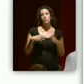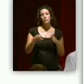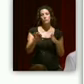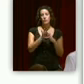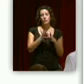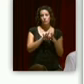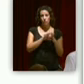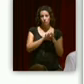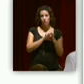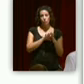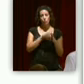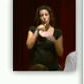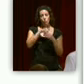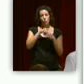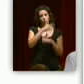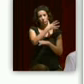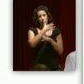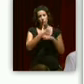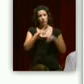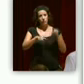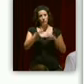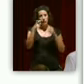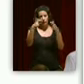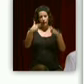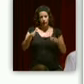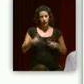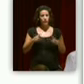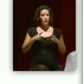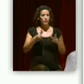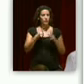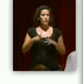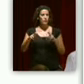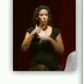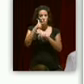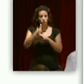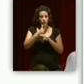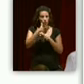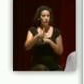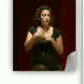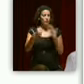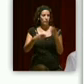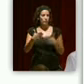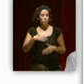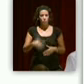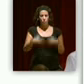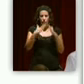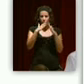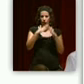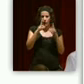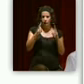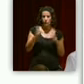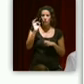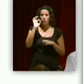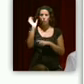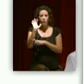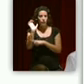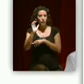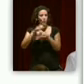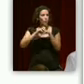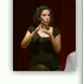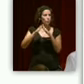the contents. We can download the contents which are typified in terms of categories, as movies, series, documentaries. We have